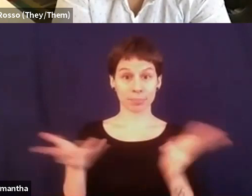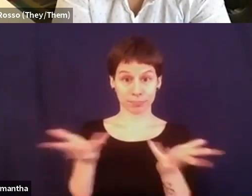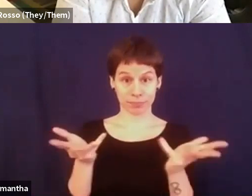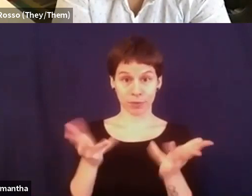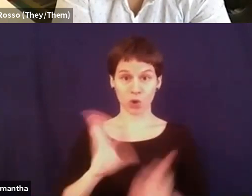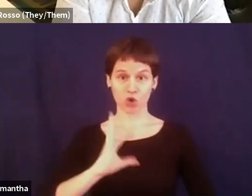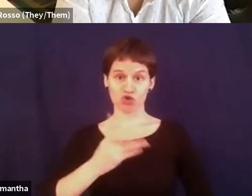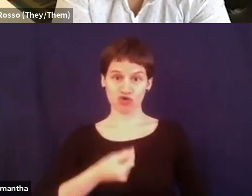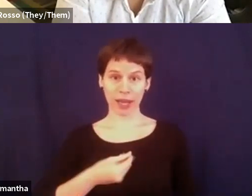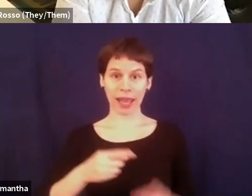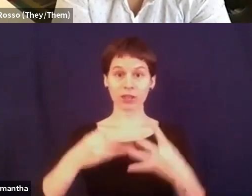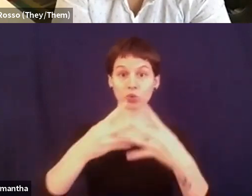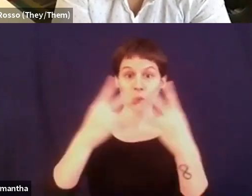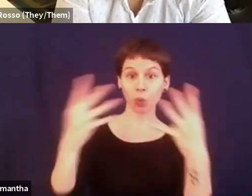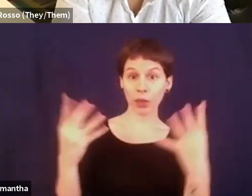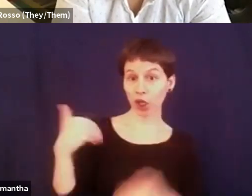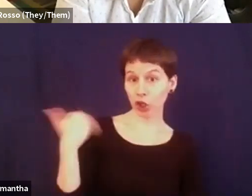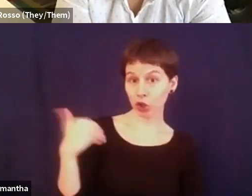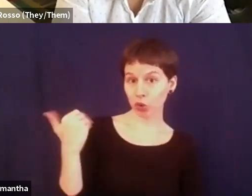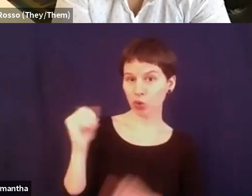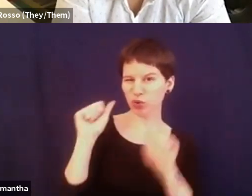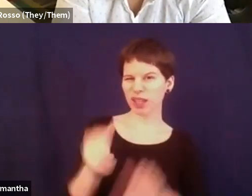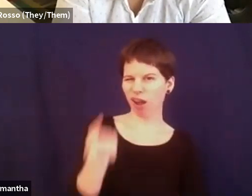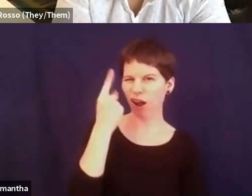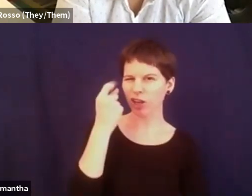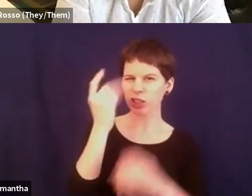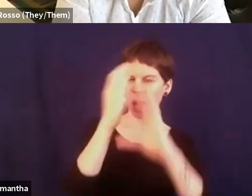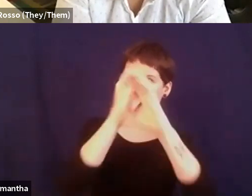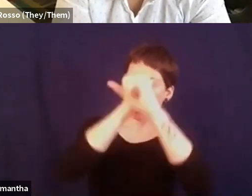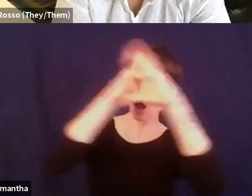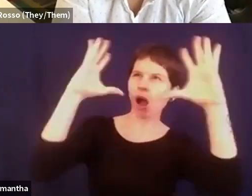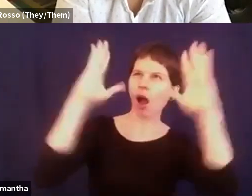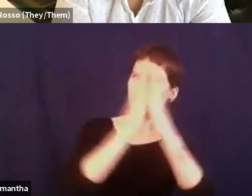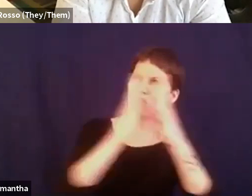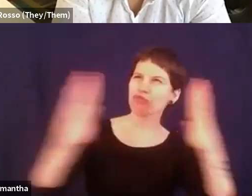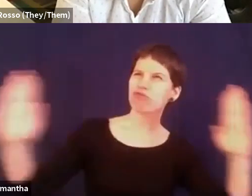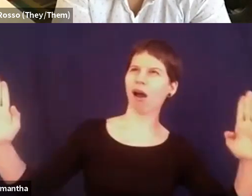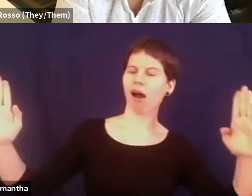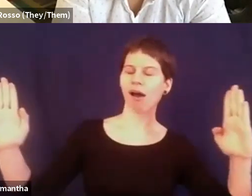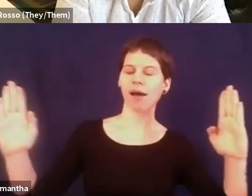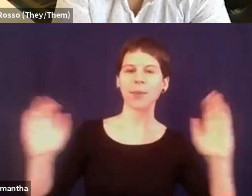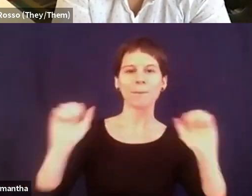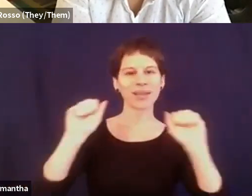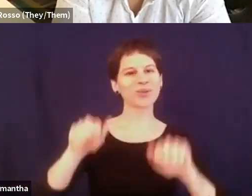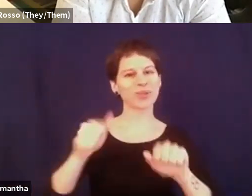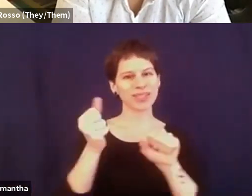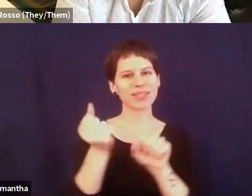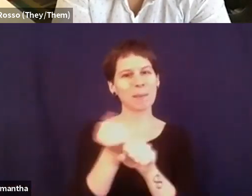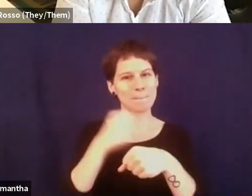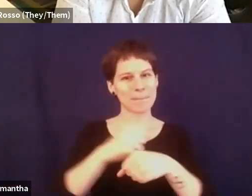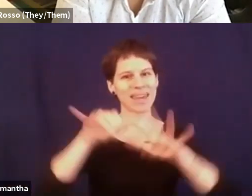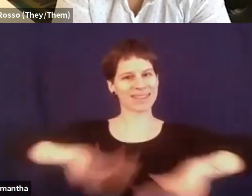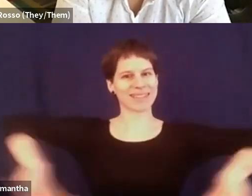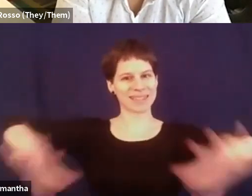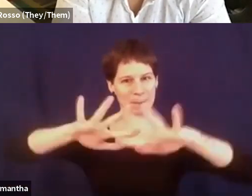trans and queer youth, maybe can understand a broader space, but creating that space where all boats rise is critical for